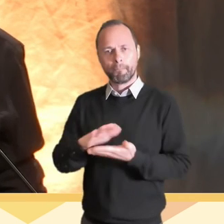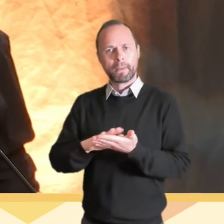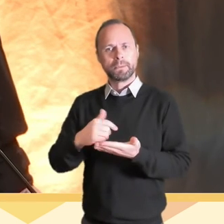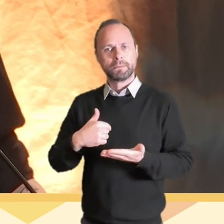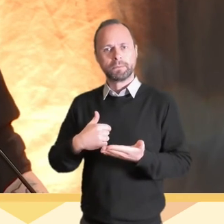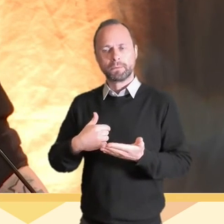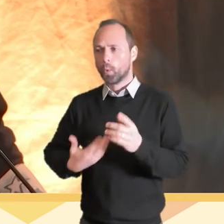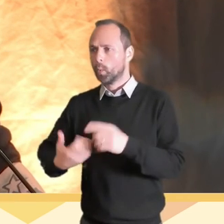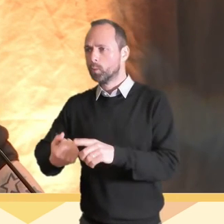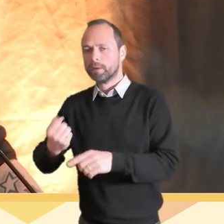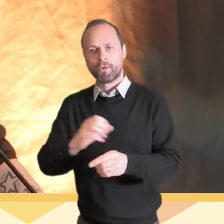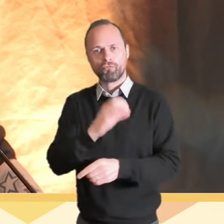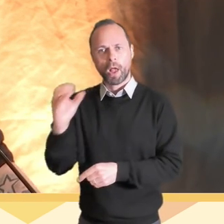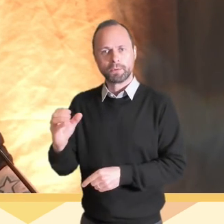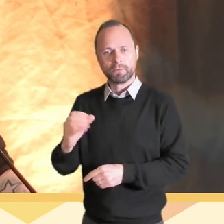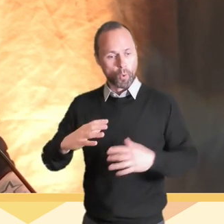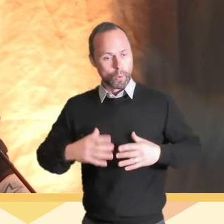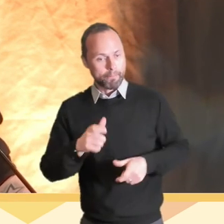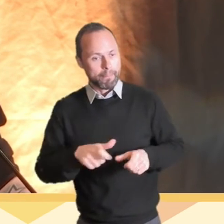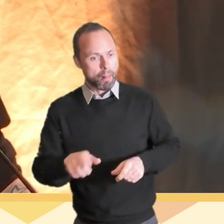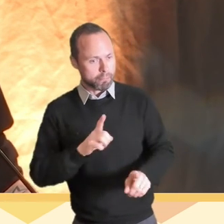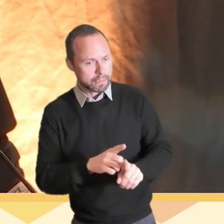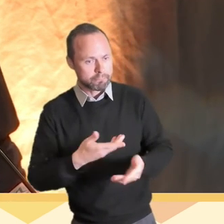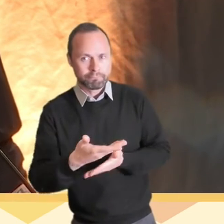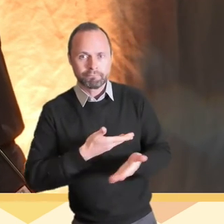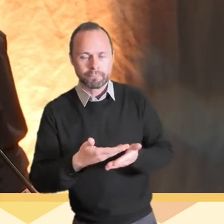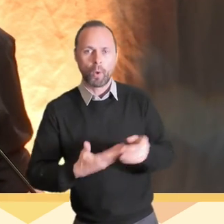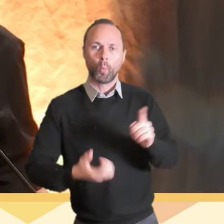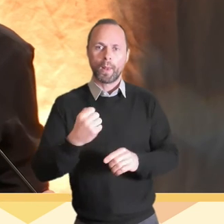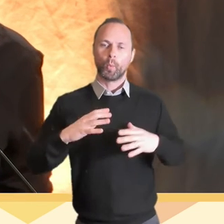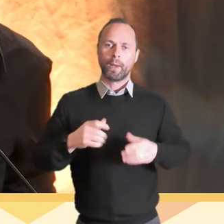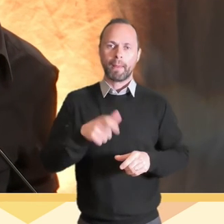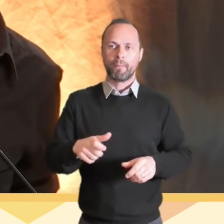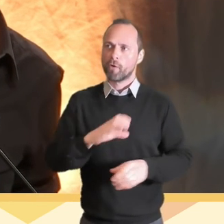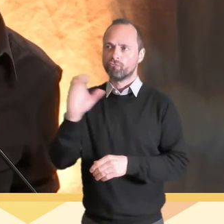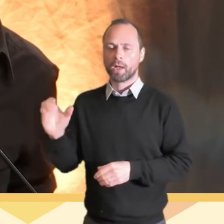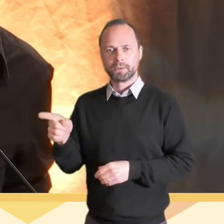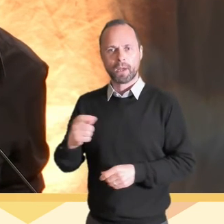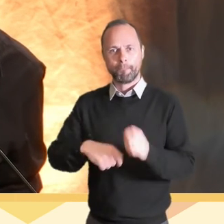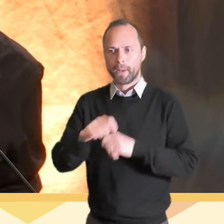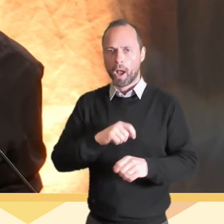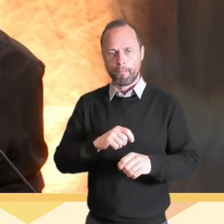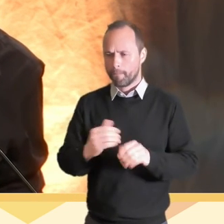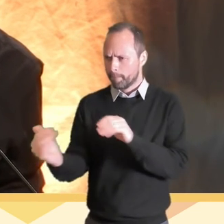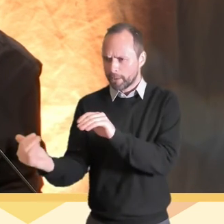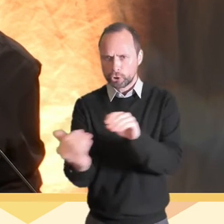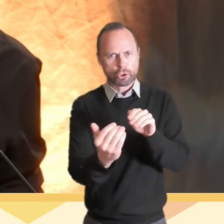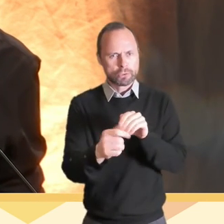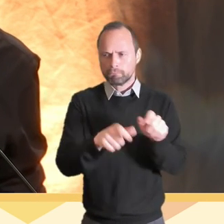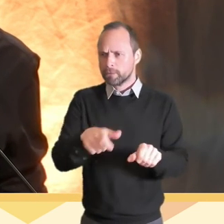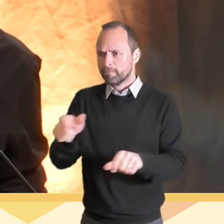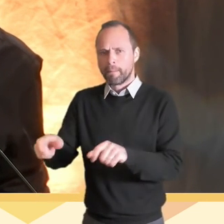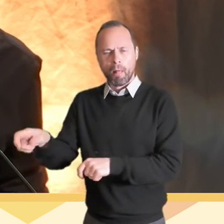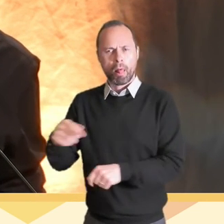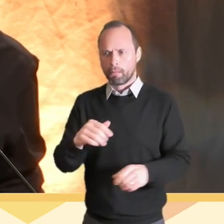To the weak, I became weak, that I might win the weak. I've become all things to all people, so that I